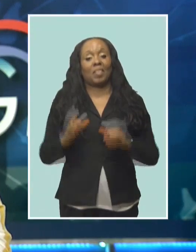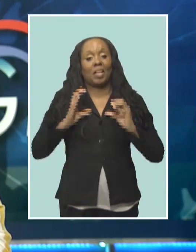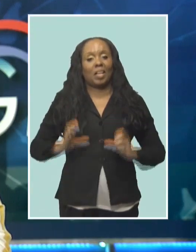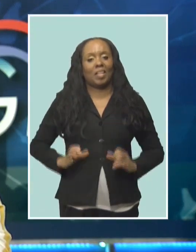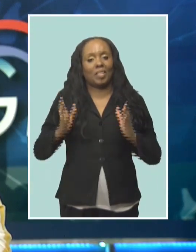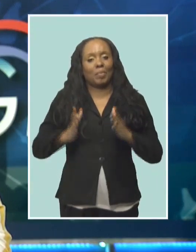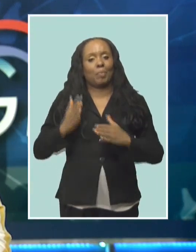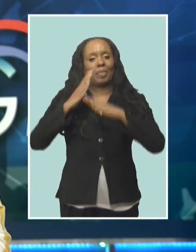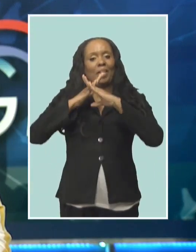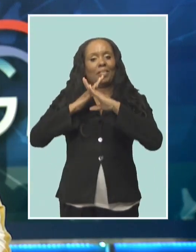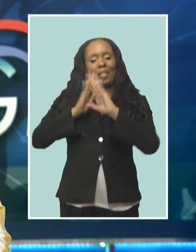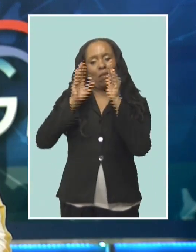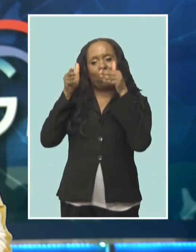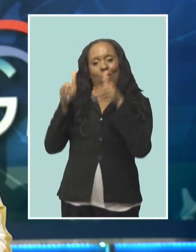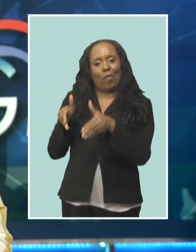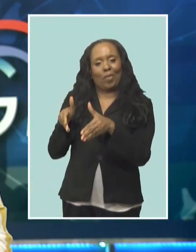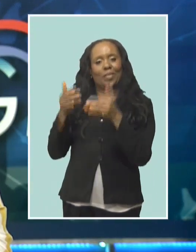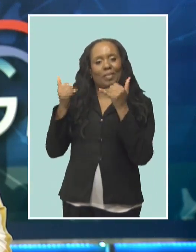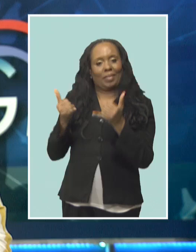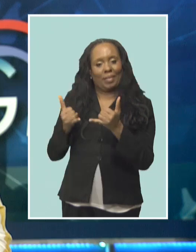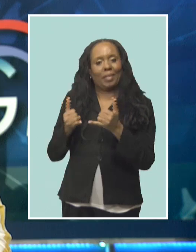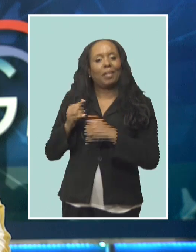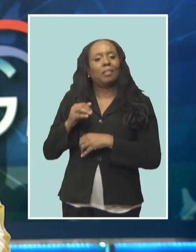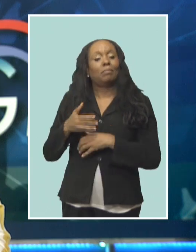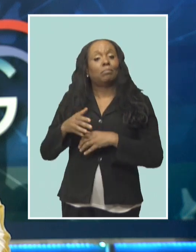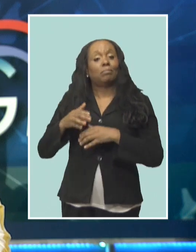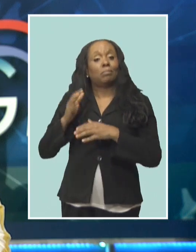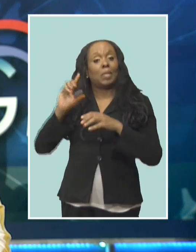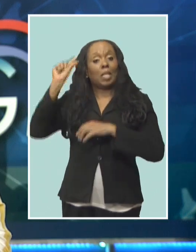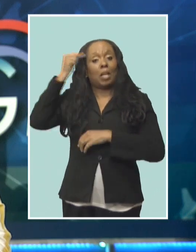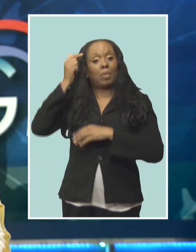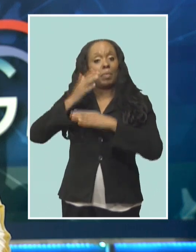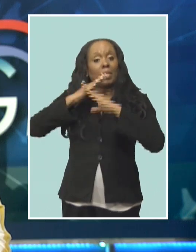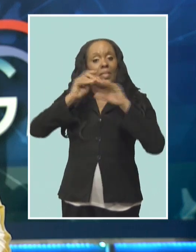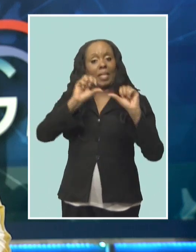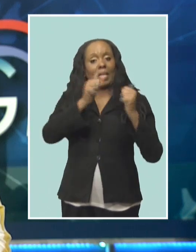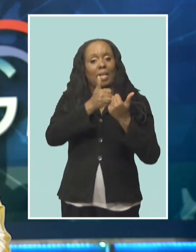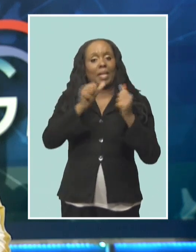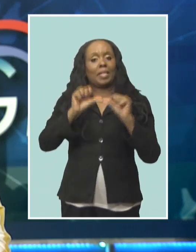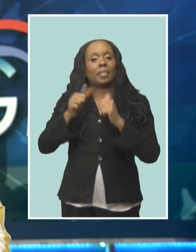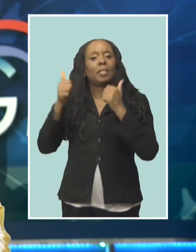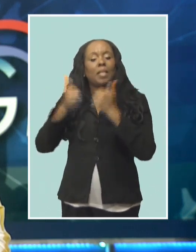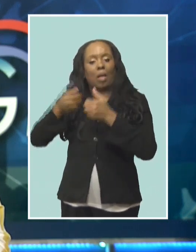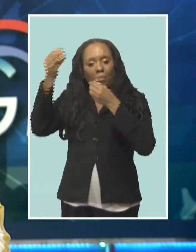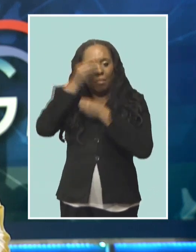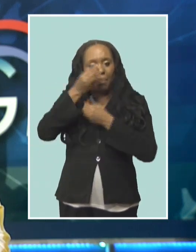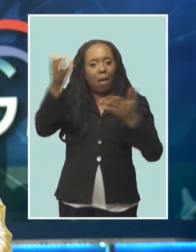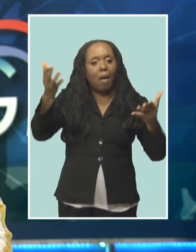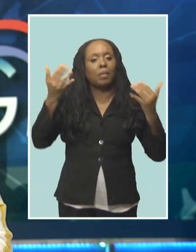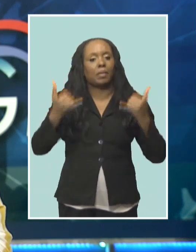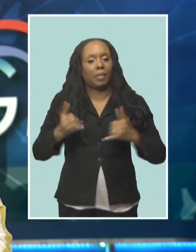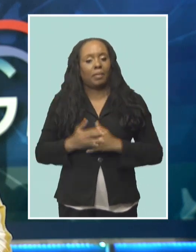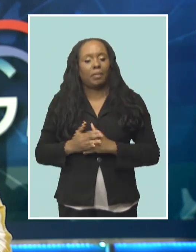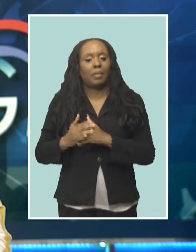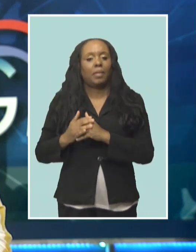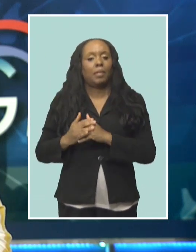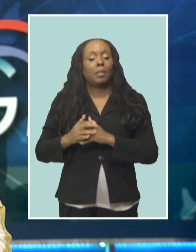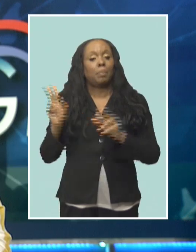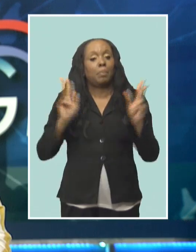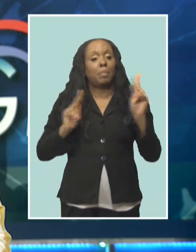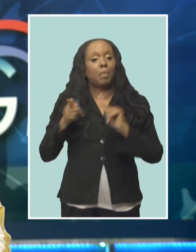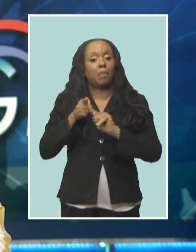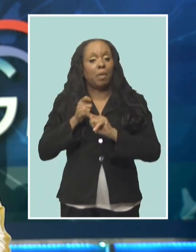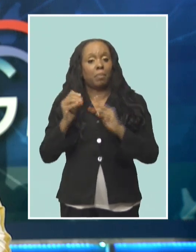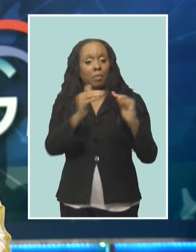Consumer protection took center stage as government's protection agencies took their message to the street today. Officials from the